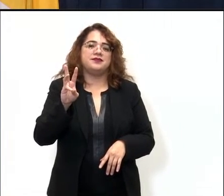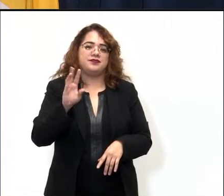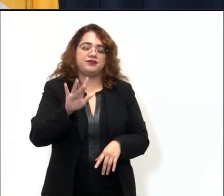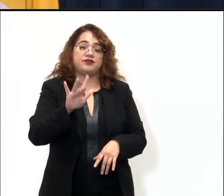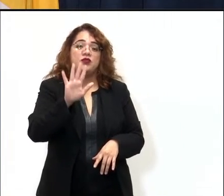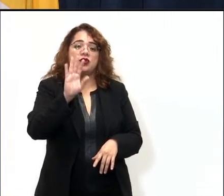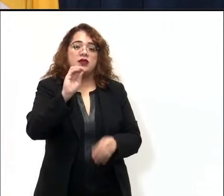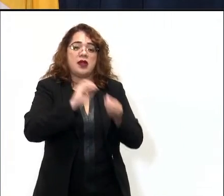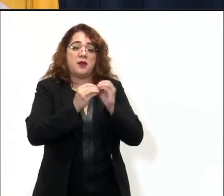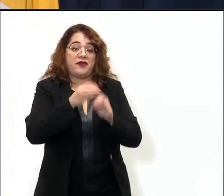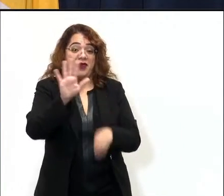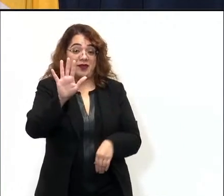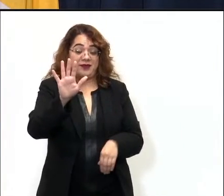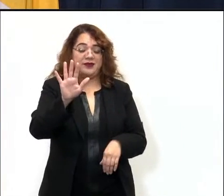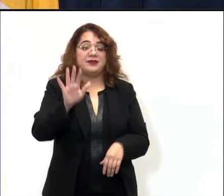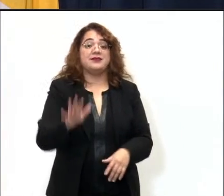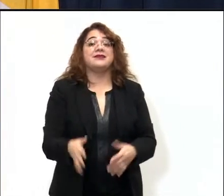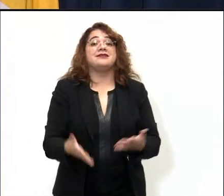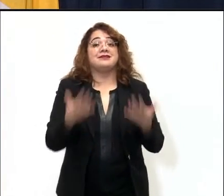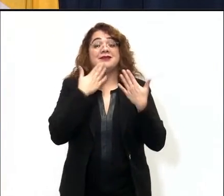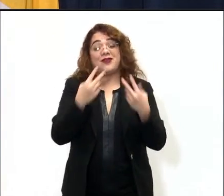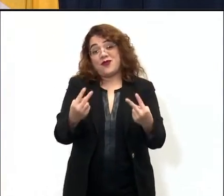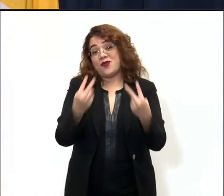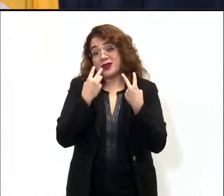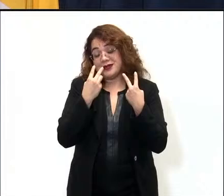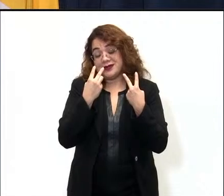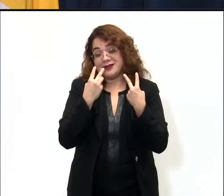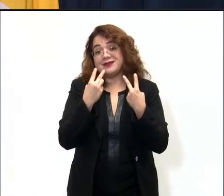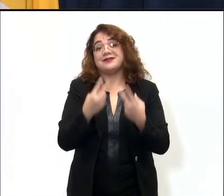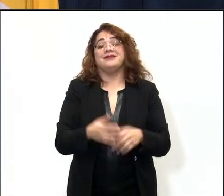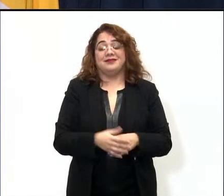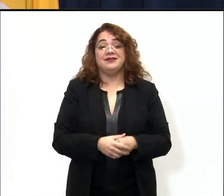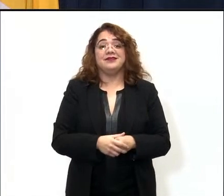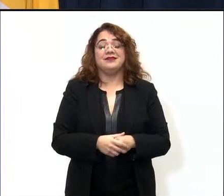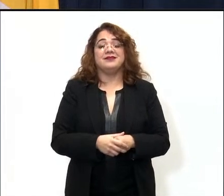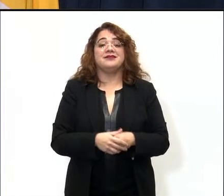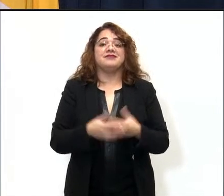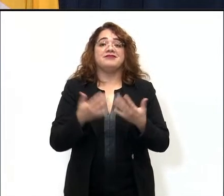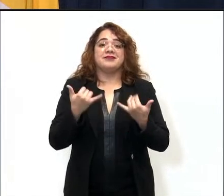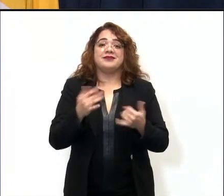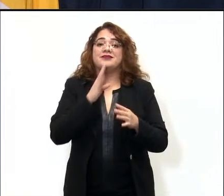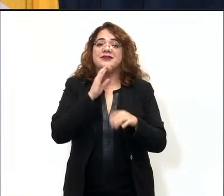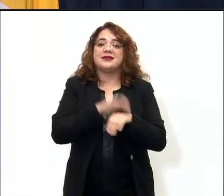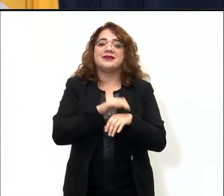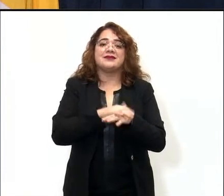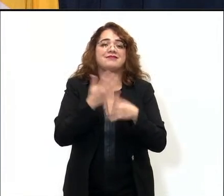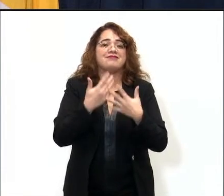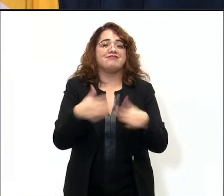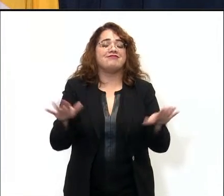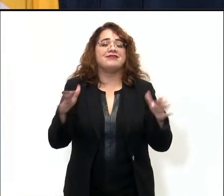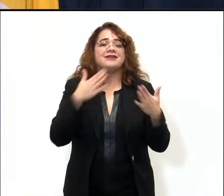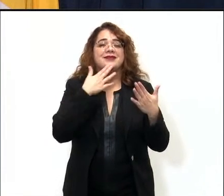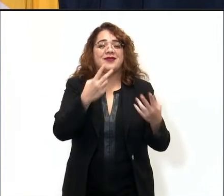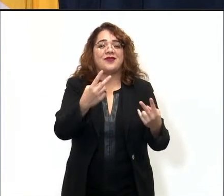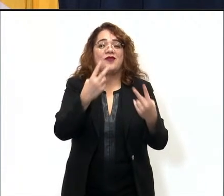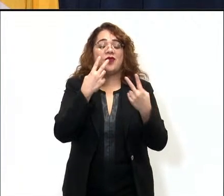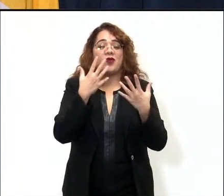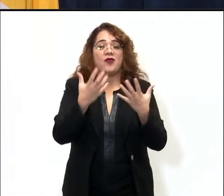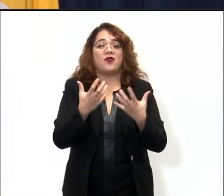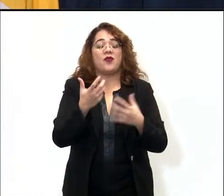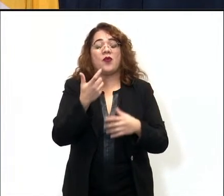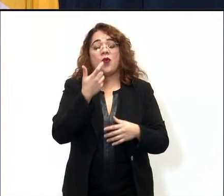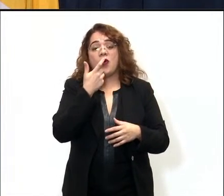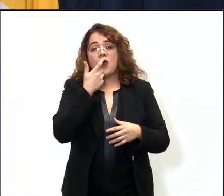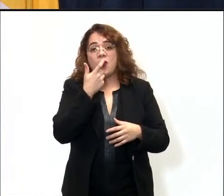562-570-4636. Esto es todo por hoy. Muchas gracias por acompañarnos. That is all for today. We thank you for joining us. If